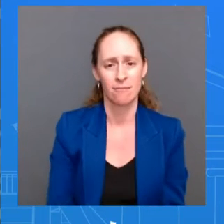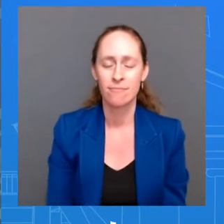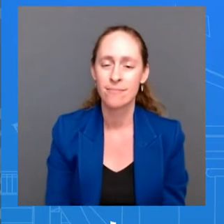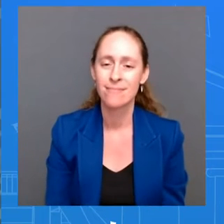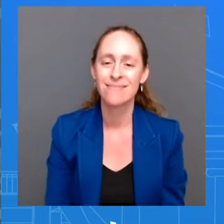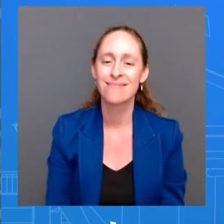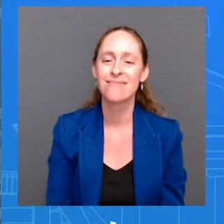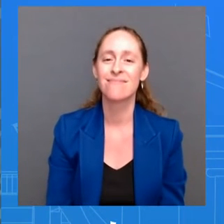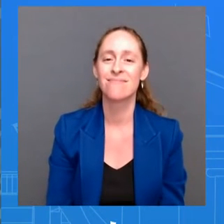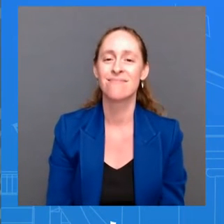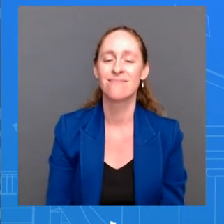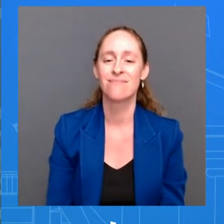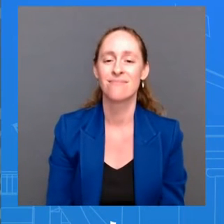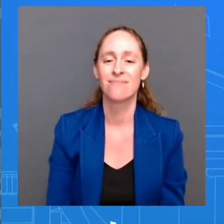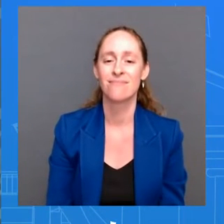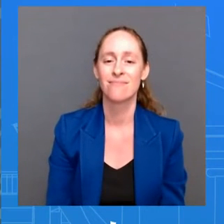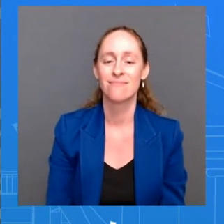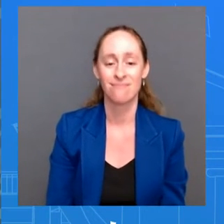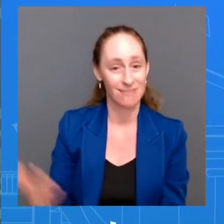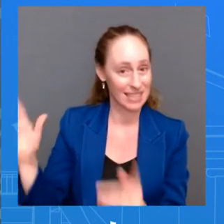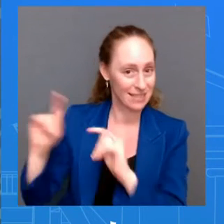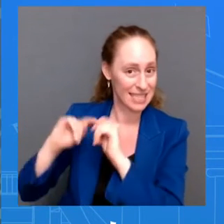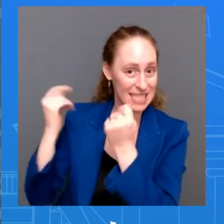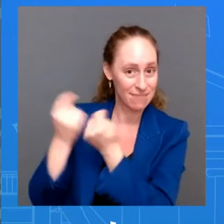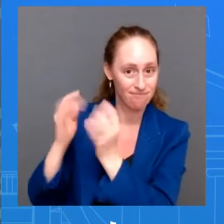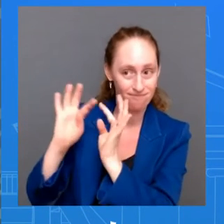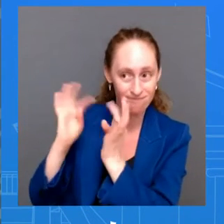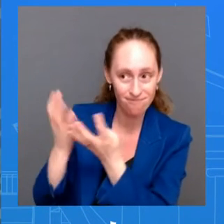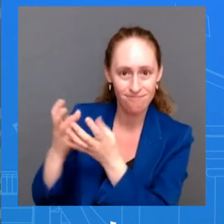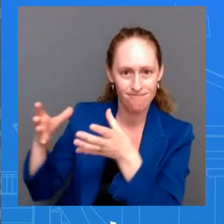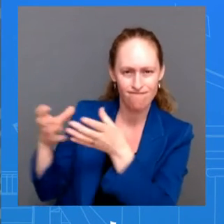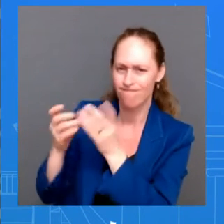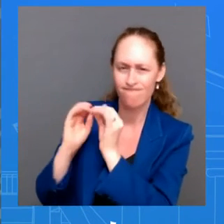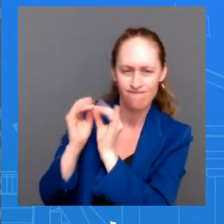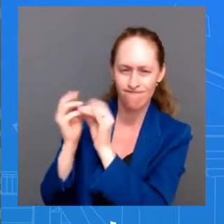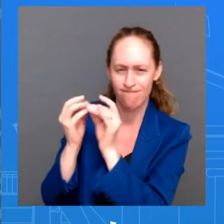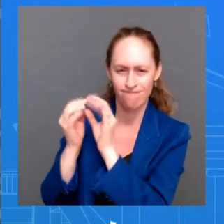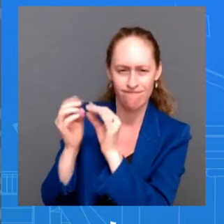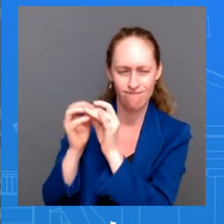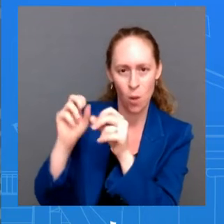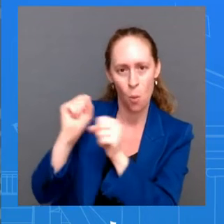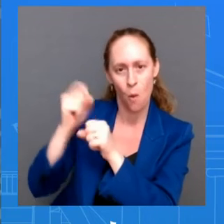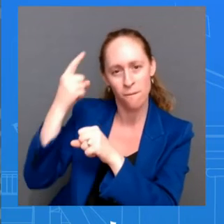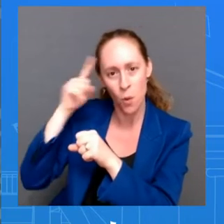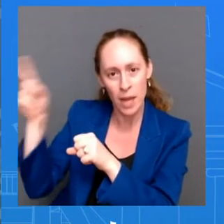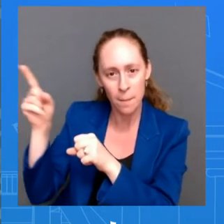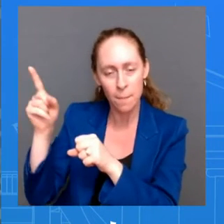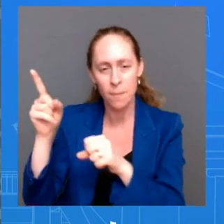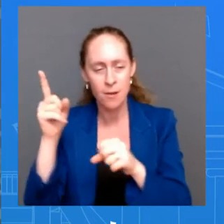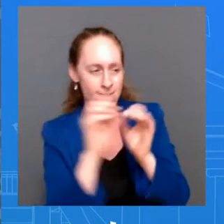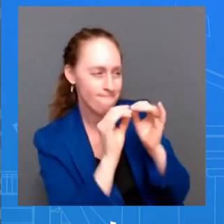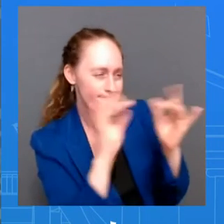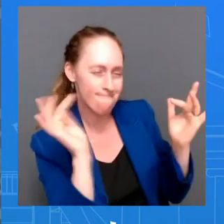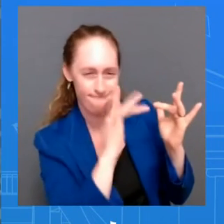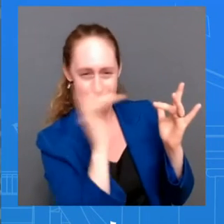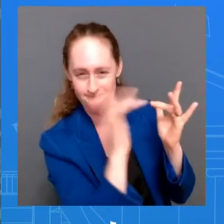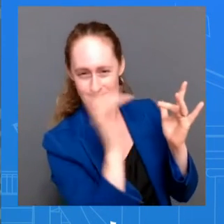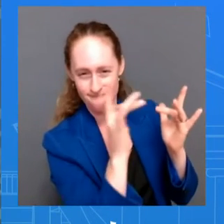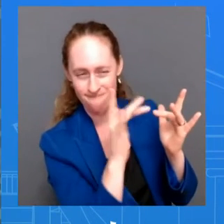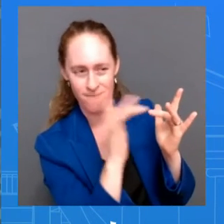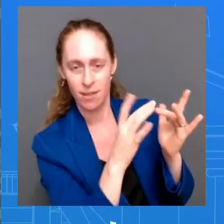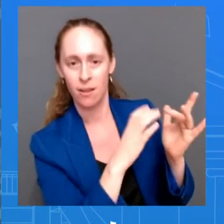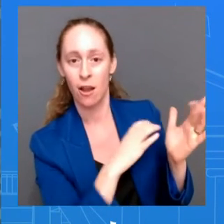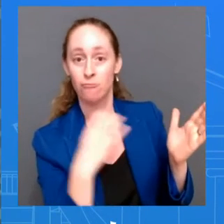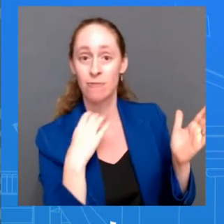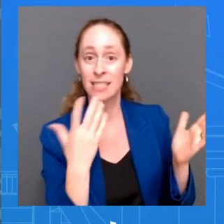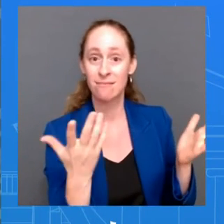folks who work for him, have been directly engaging with members in Congress, and that's going to continue. And